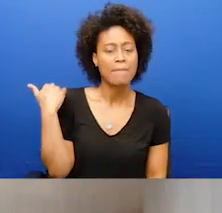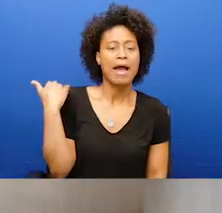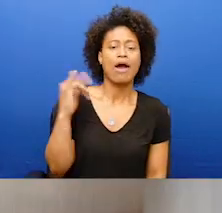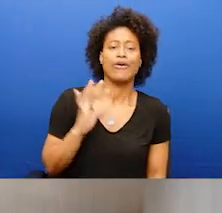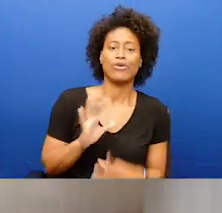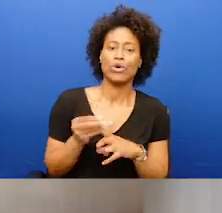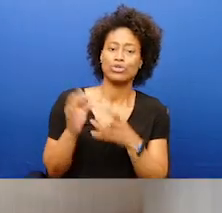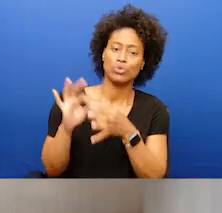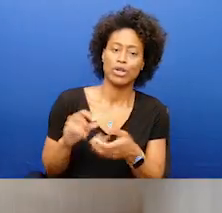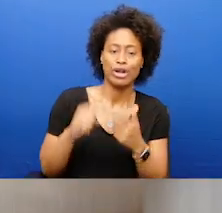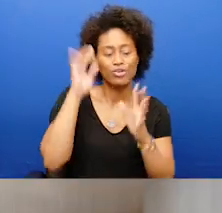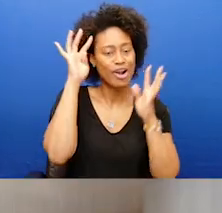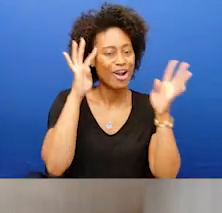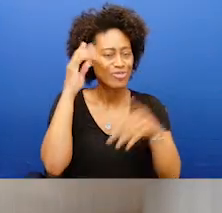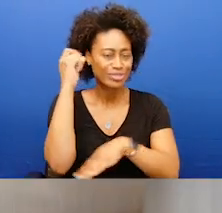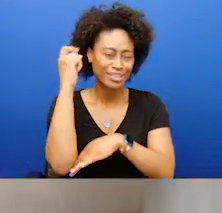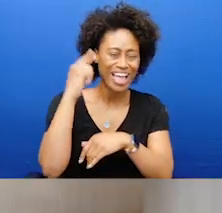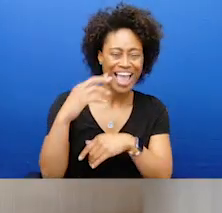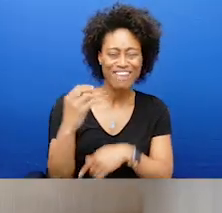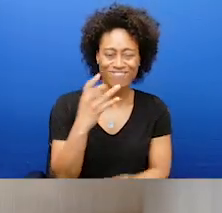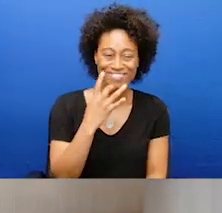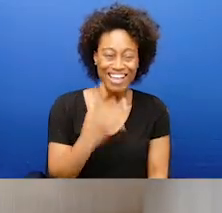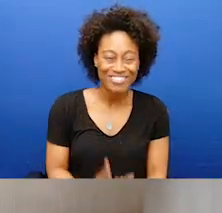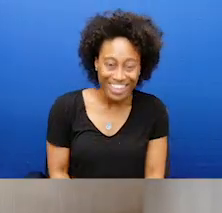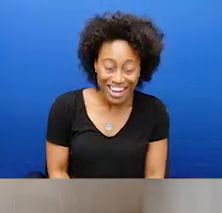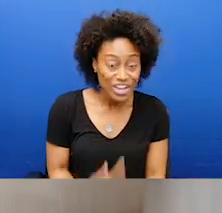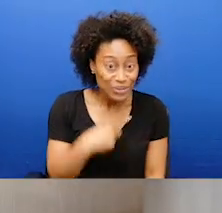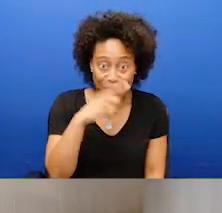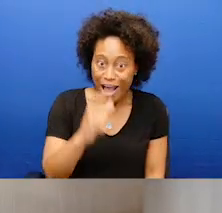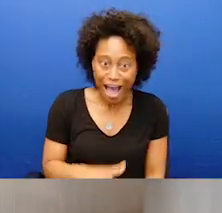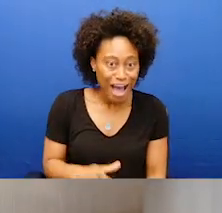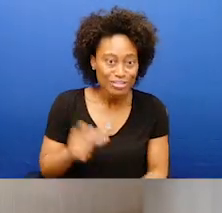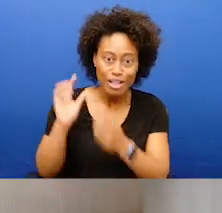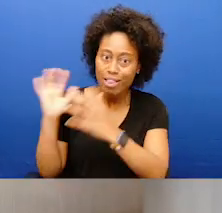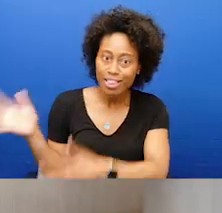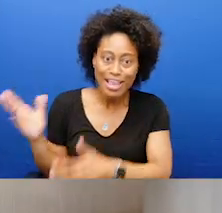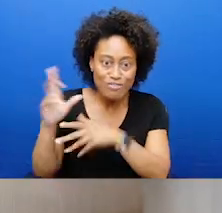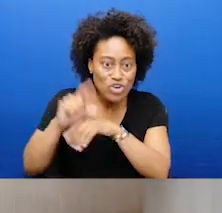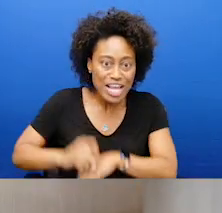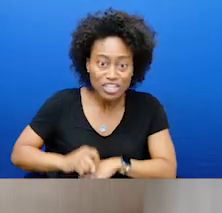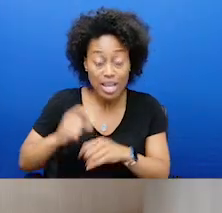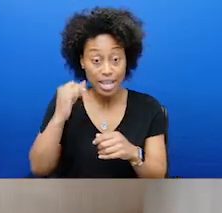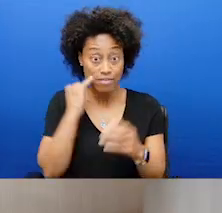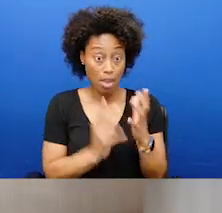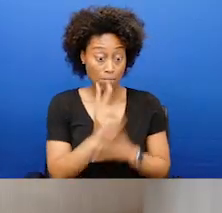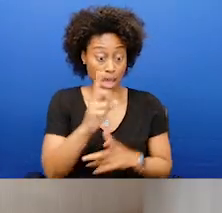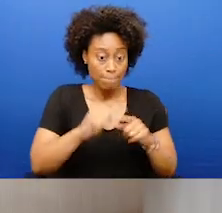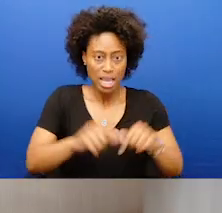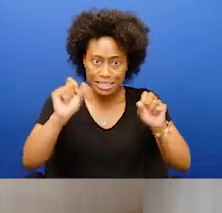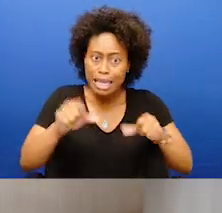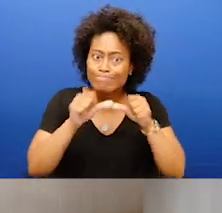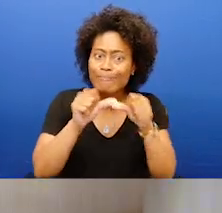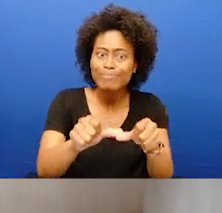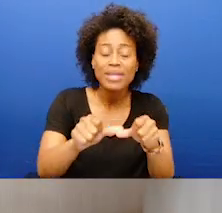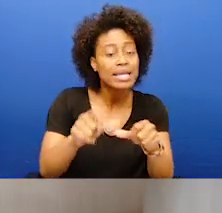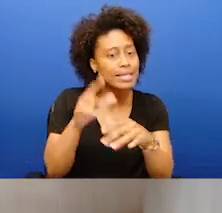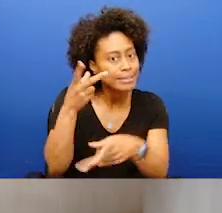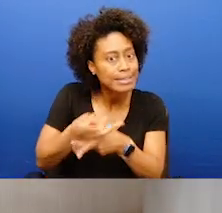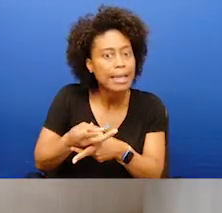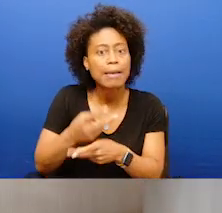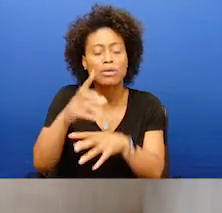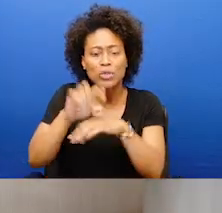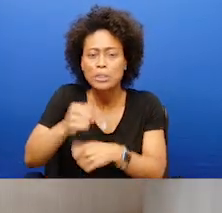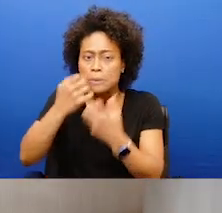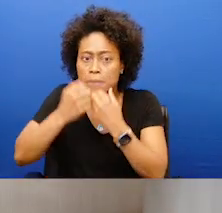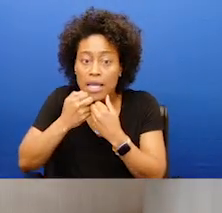our culture is rooted in creativity, resilience, and flavor. We don't have to leave tradition behind when going